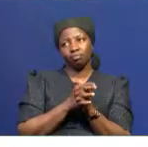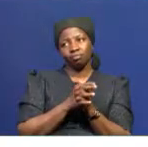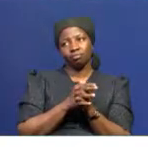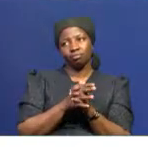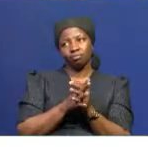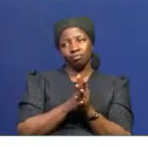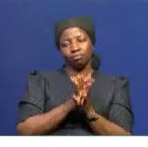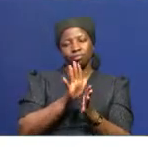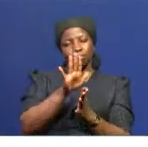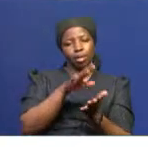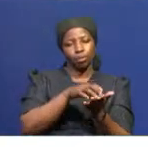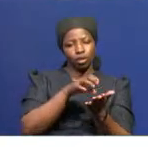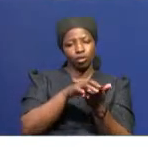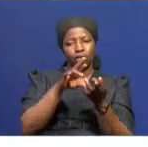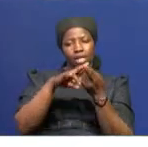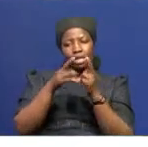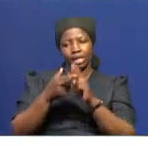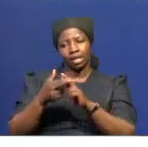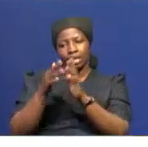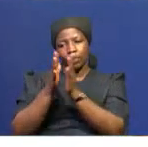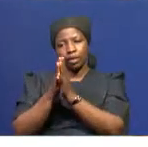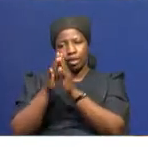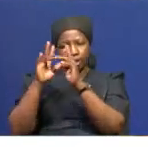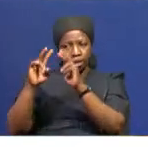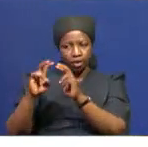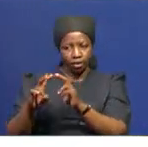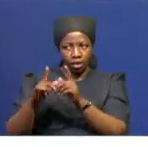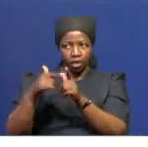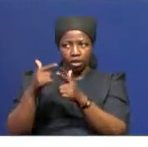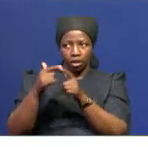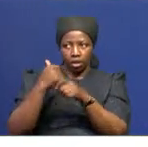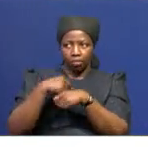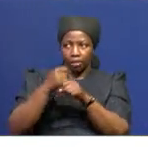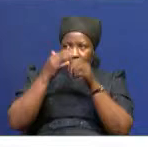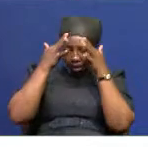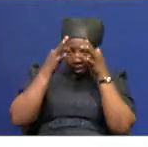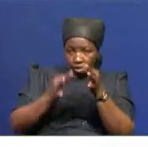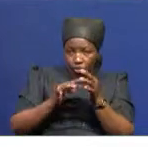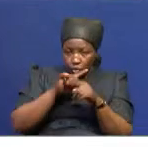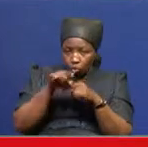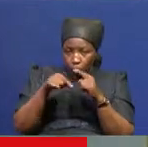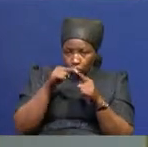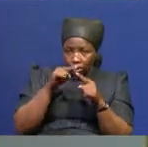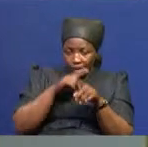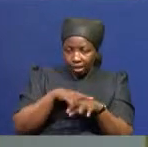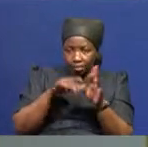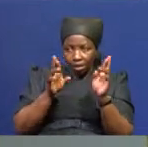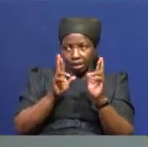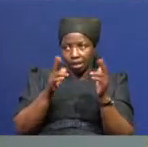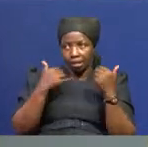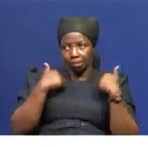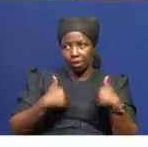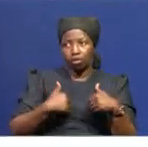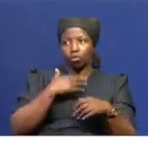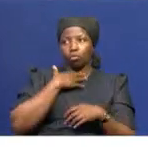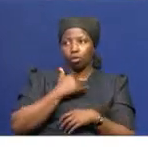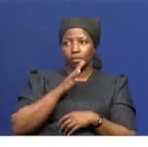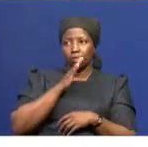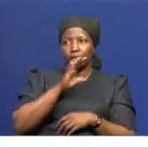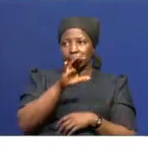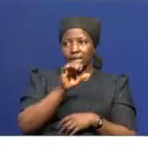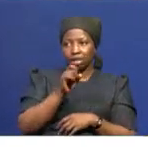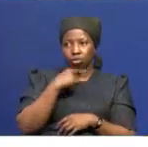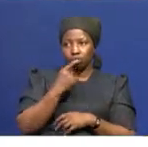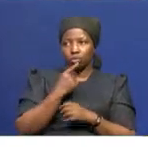position vis-a-vis the investigations, and then make that decision when we cross there. I would not like to be the CS who will make the decision for